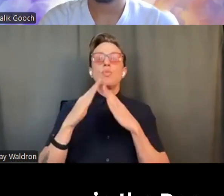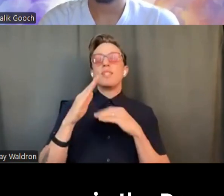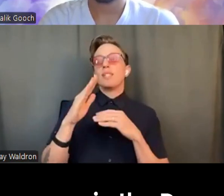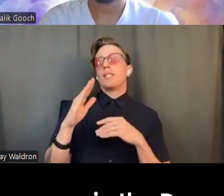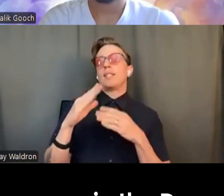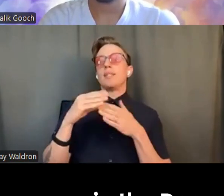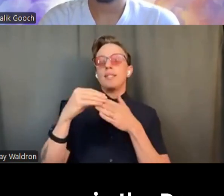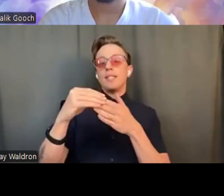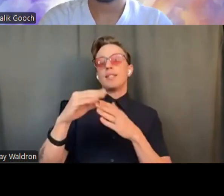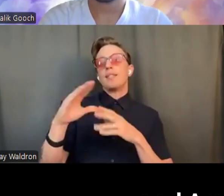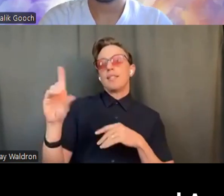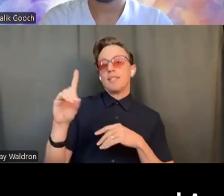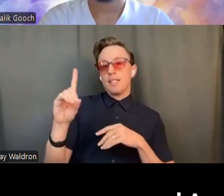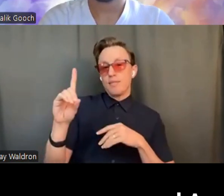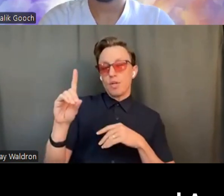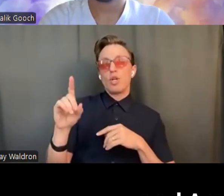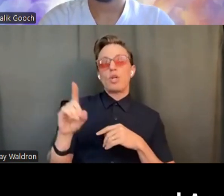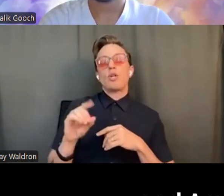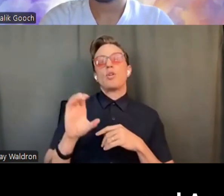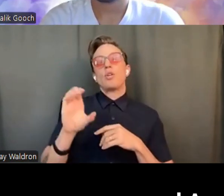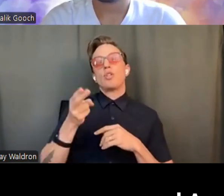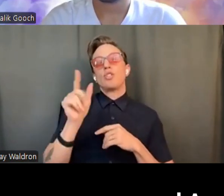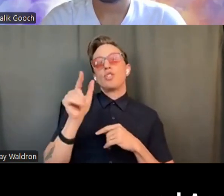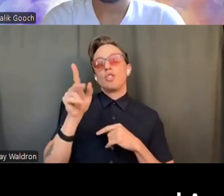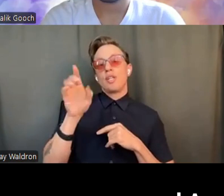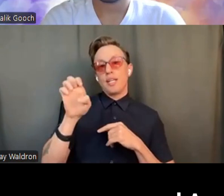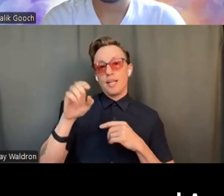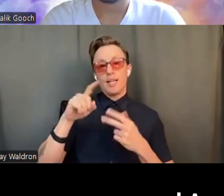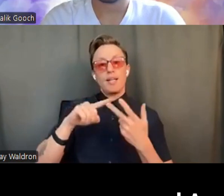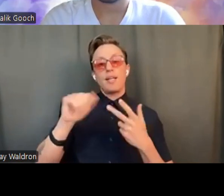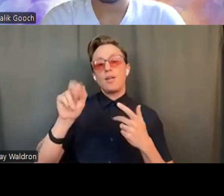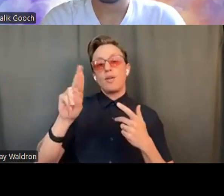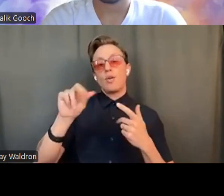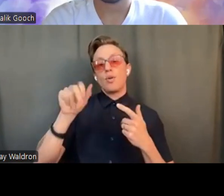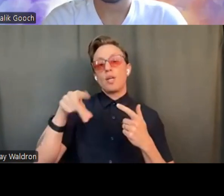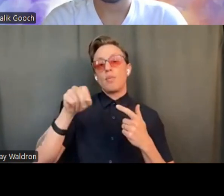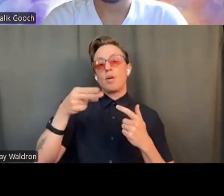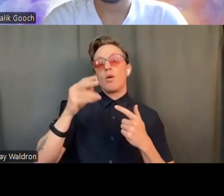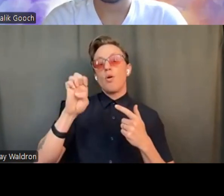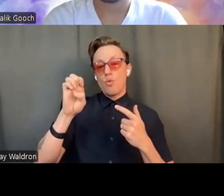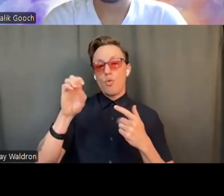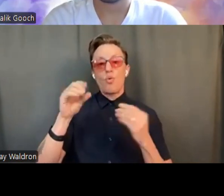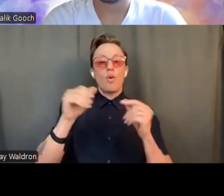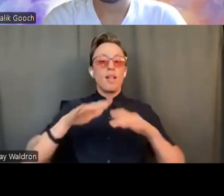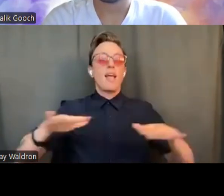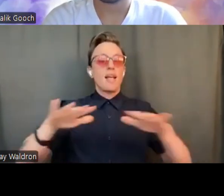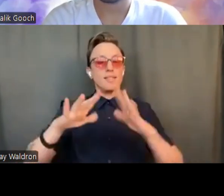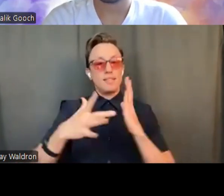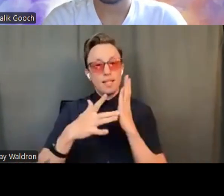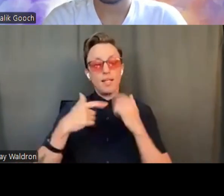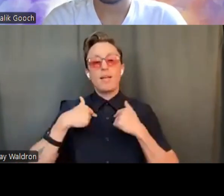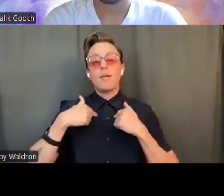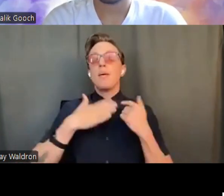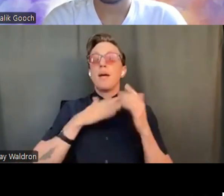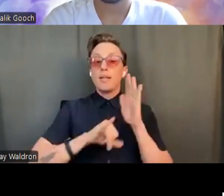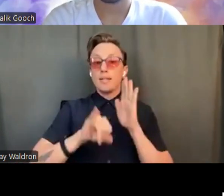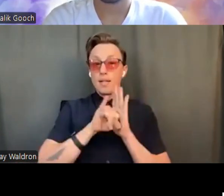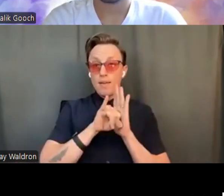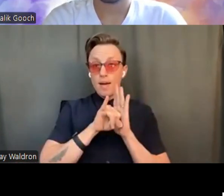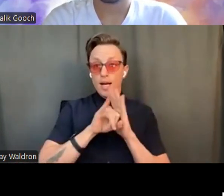area, or Cheyenne, Ute, and Arapaho lands, technically. And I identify as